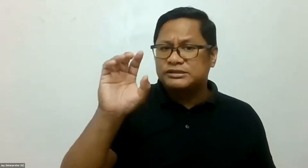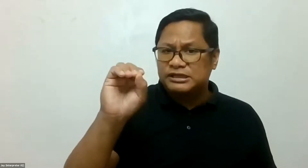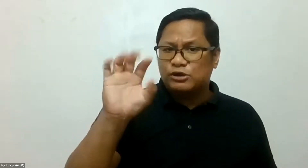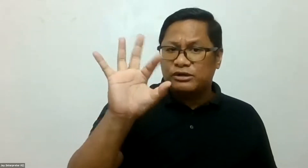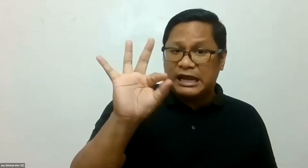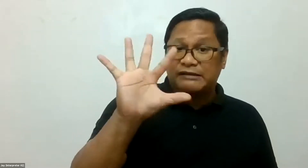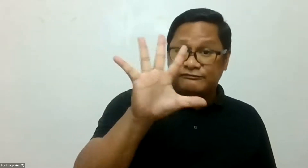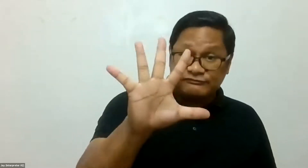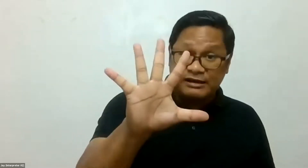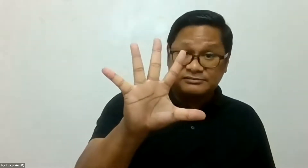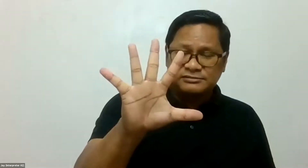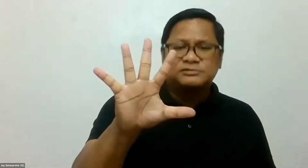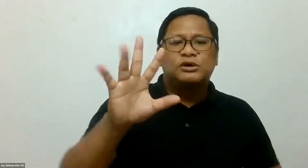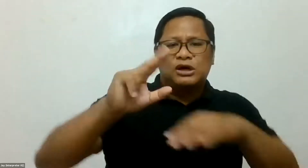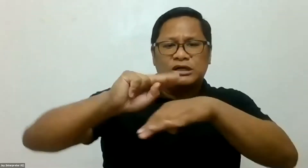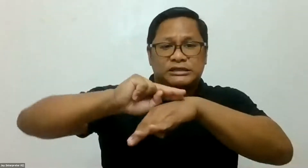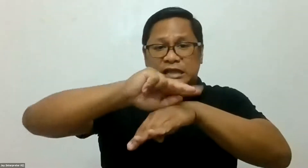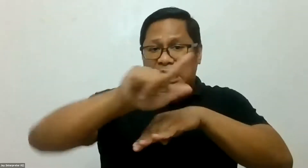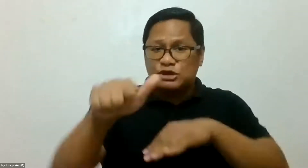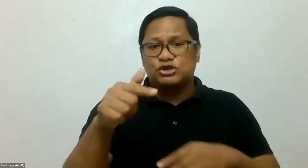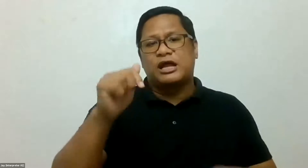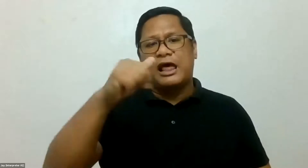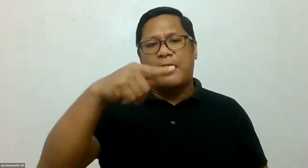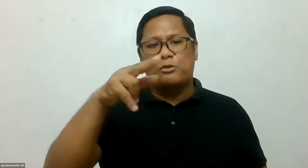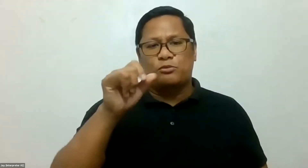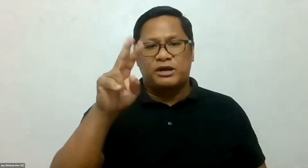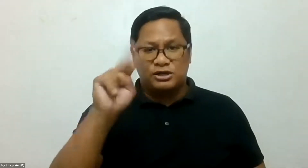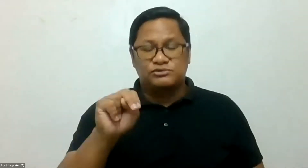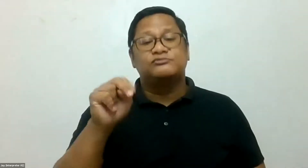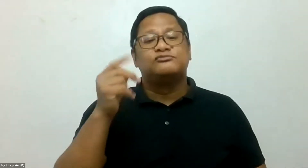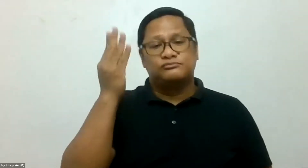0.095 of national appropriations that year.